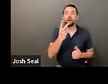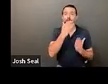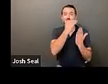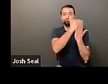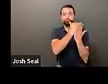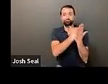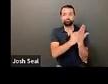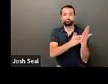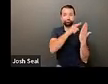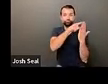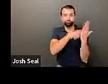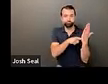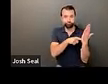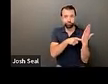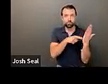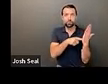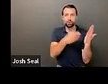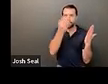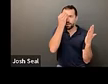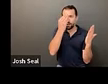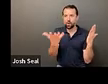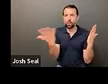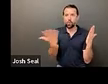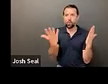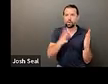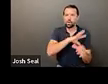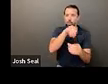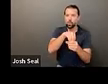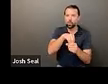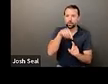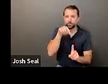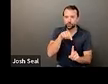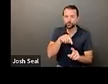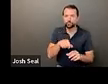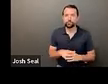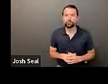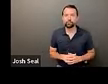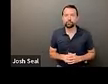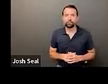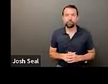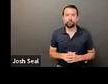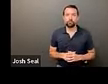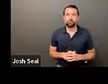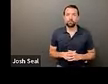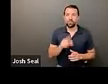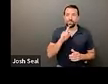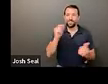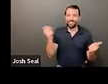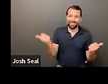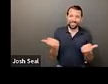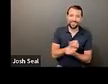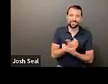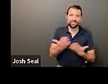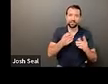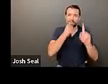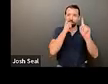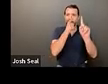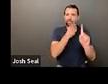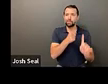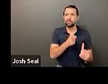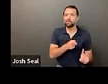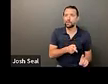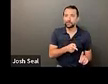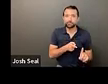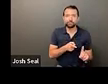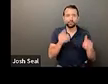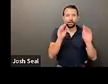a variety of areas. It really is a very concise manual that will answer so